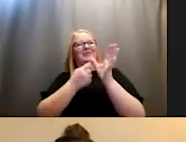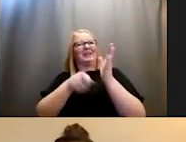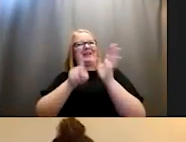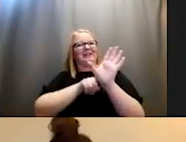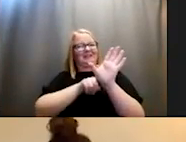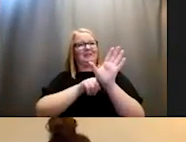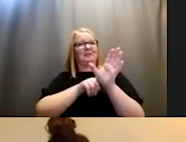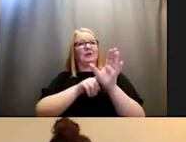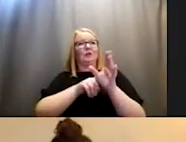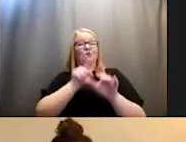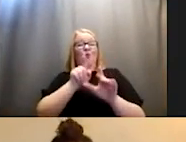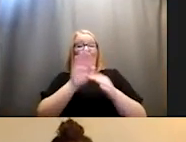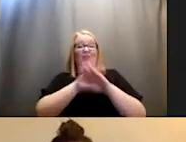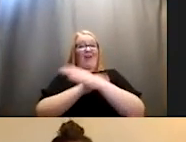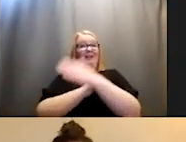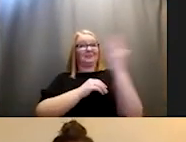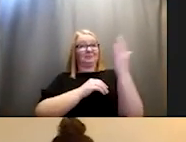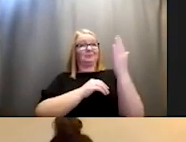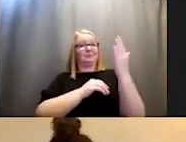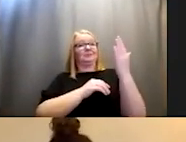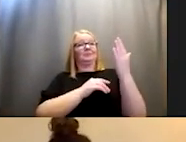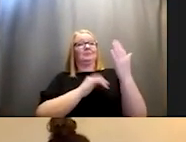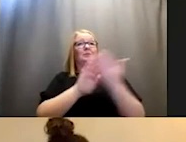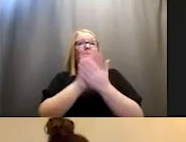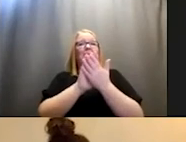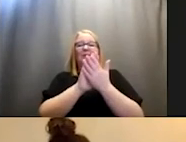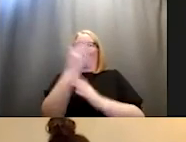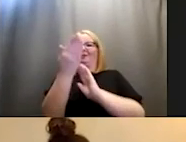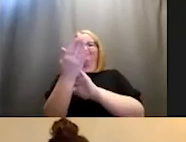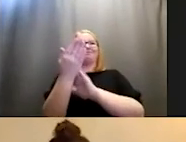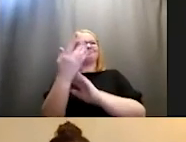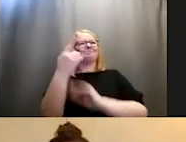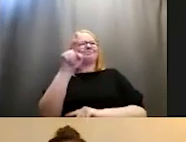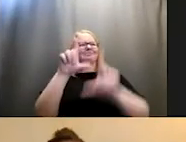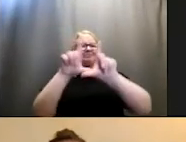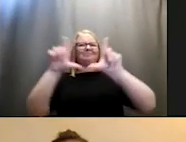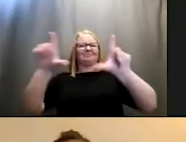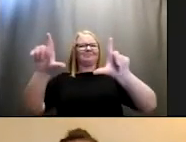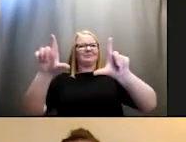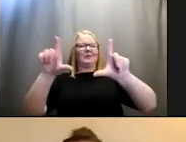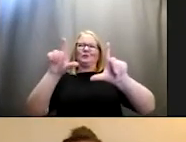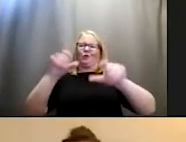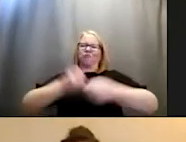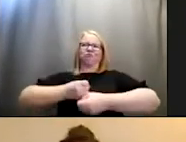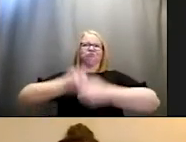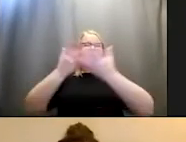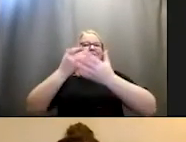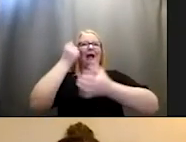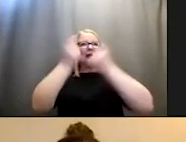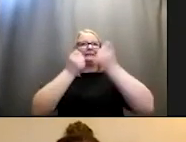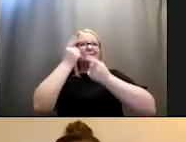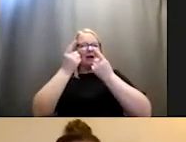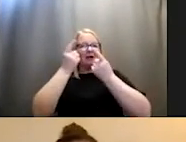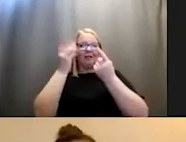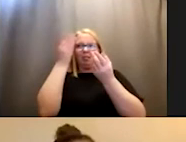so this is an illustration called Mary's Great Idea, illustrated by Jan Parker. And there were smaller versions of